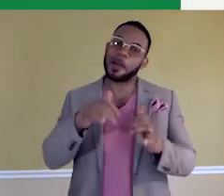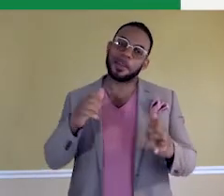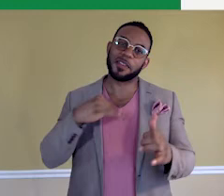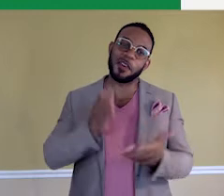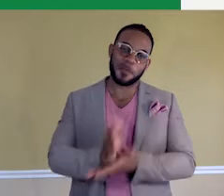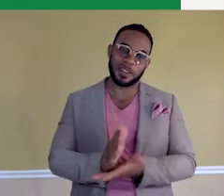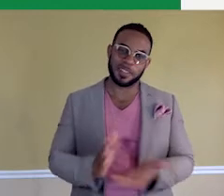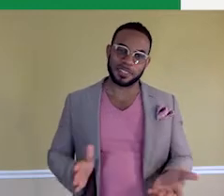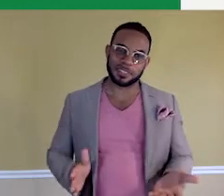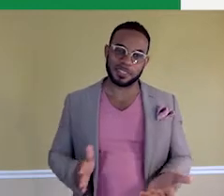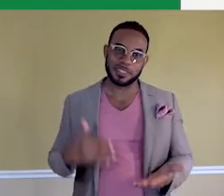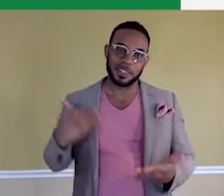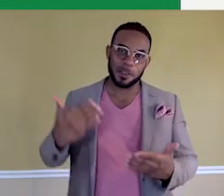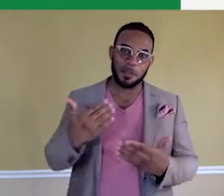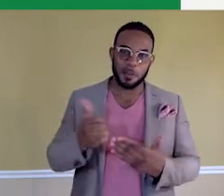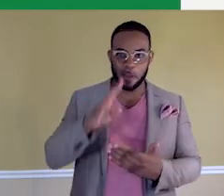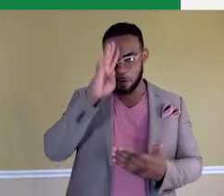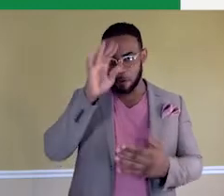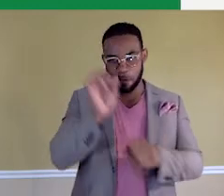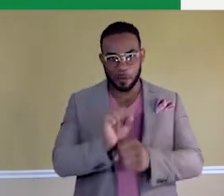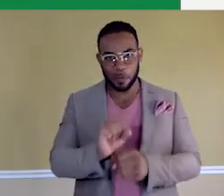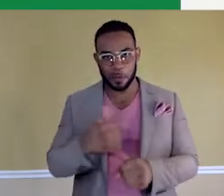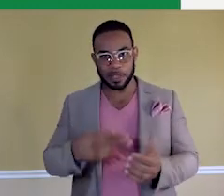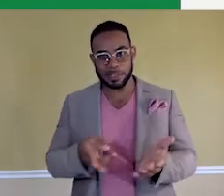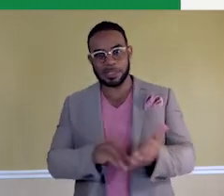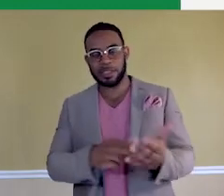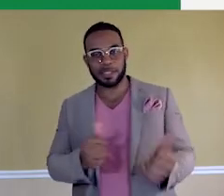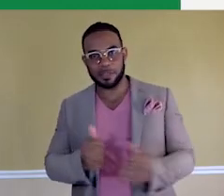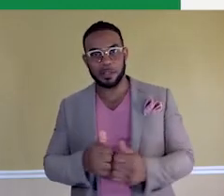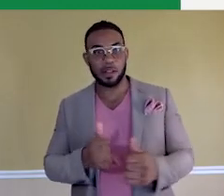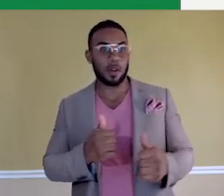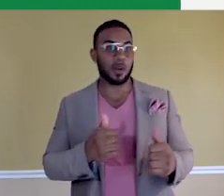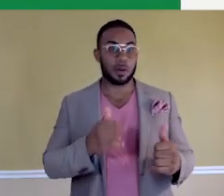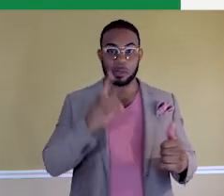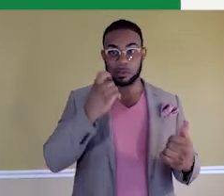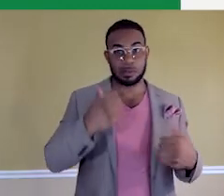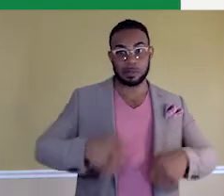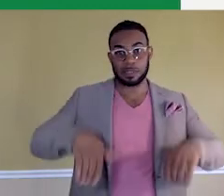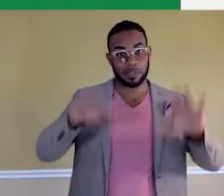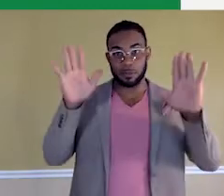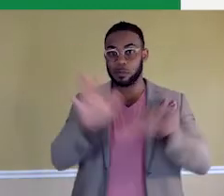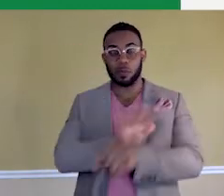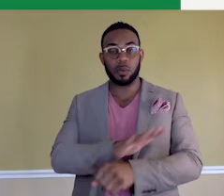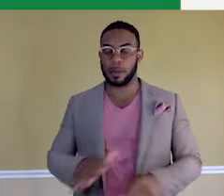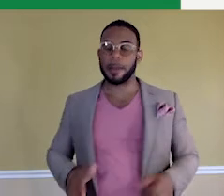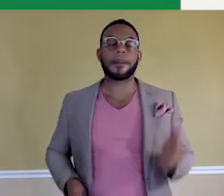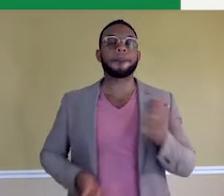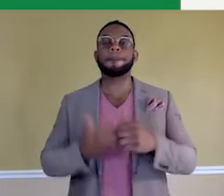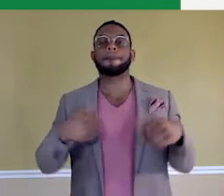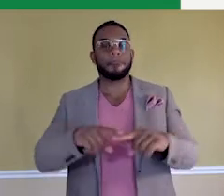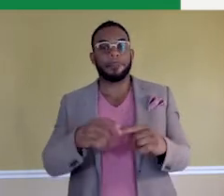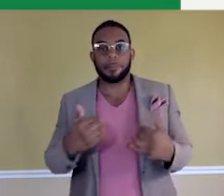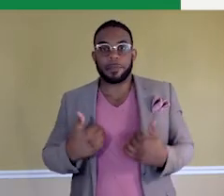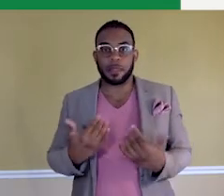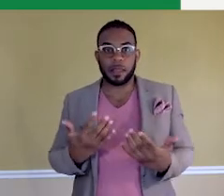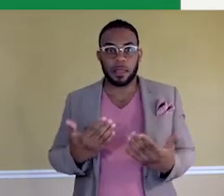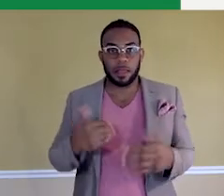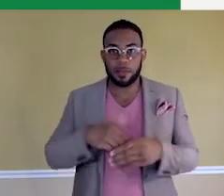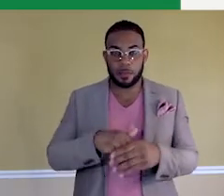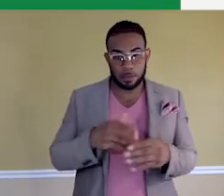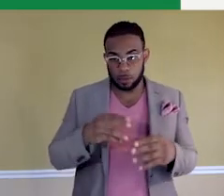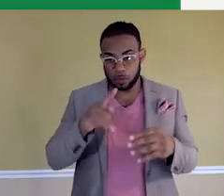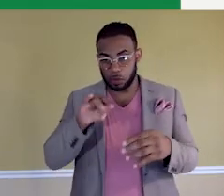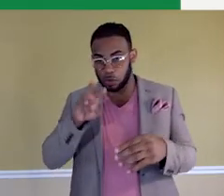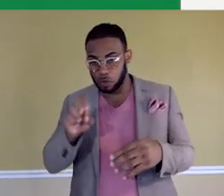our rights over our creative works we sign away or just give up totally. Most of those things have it in their terms